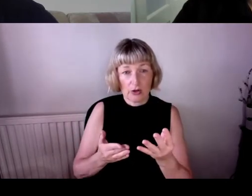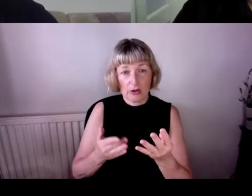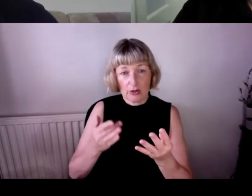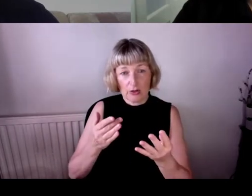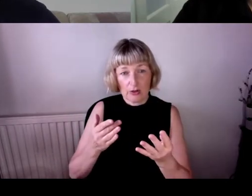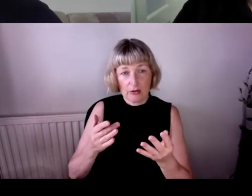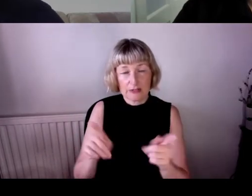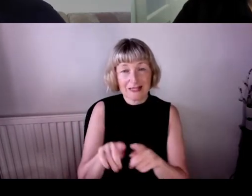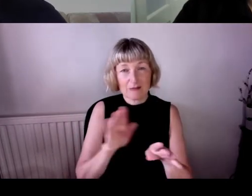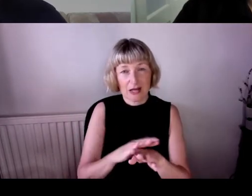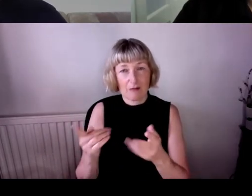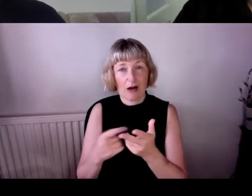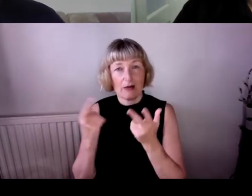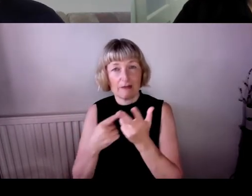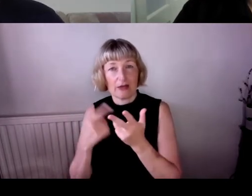noise?